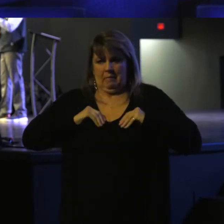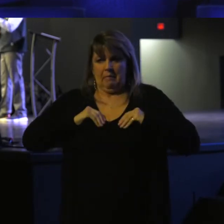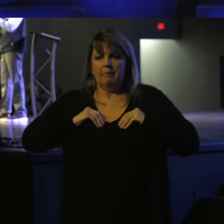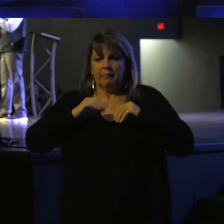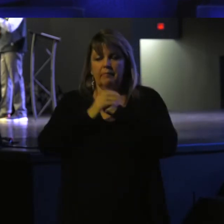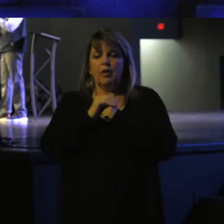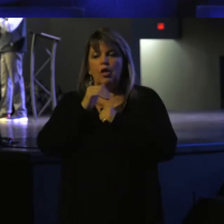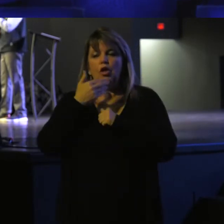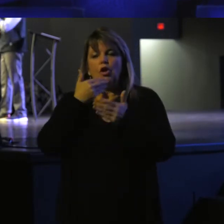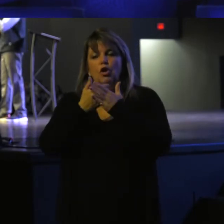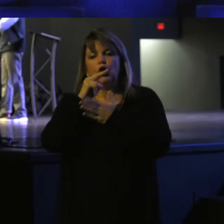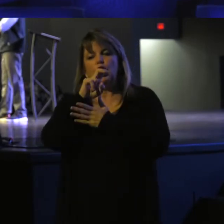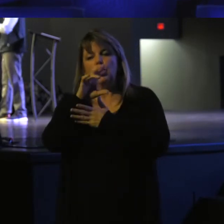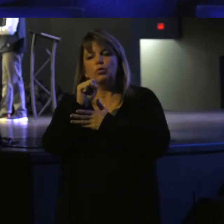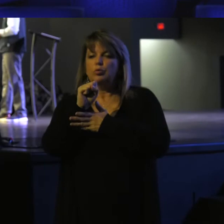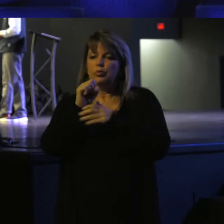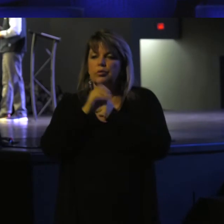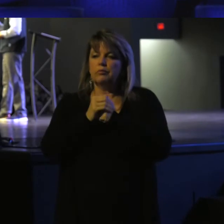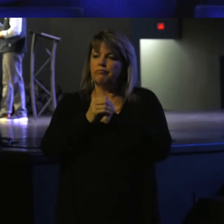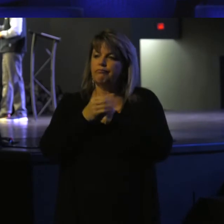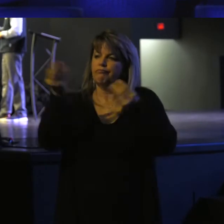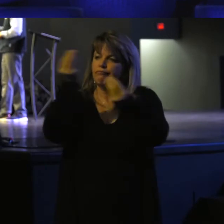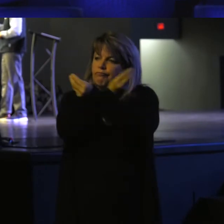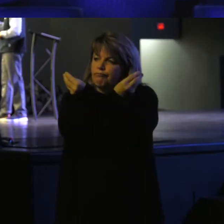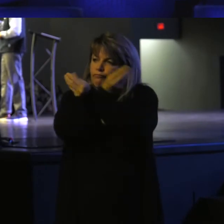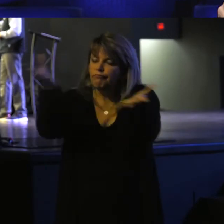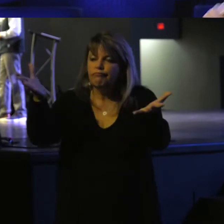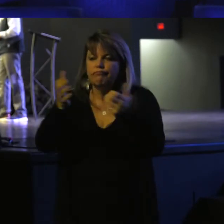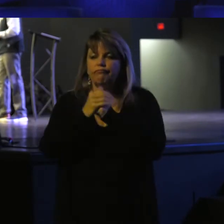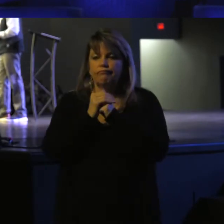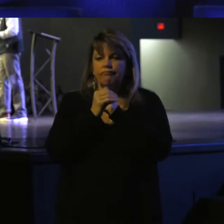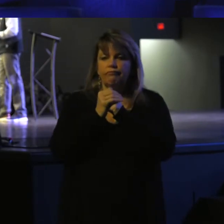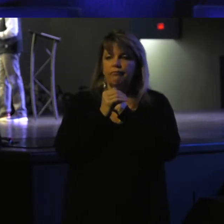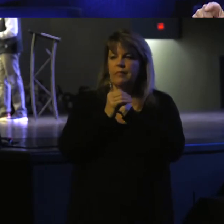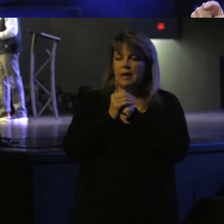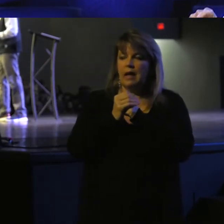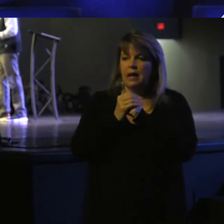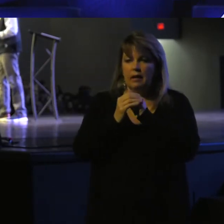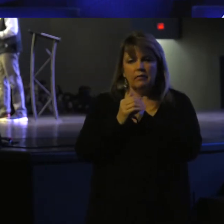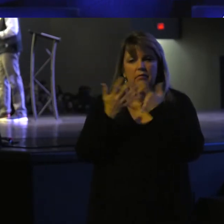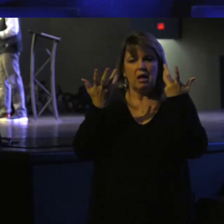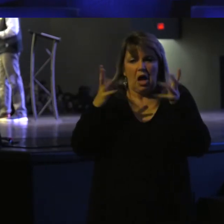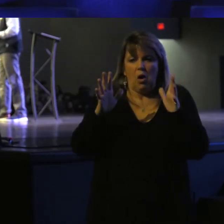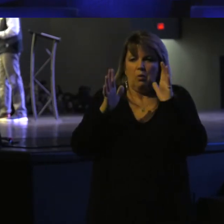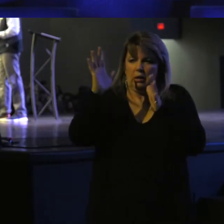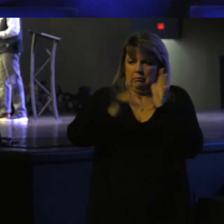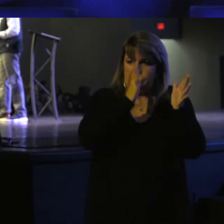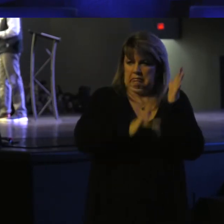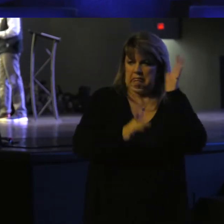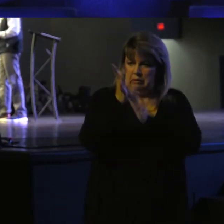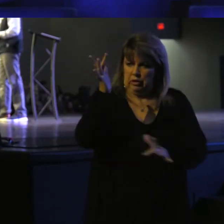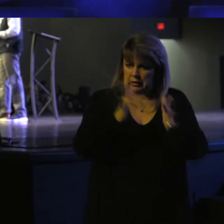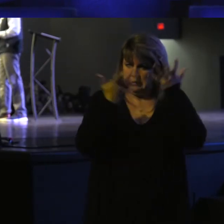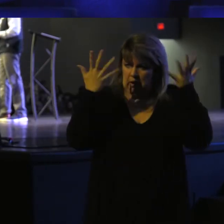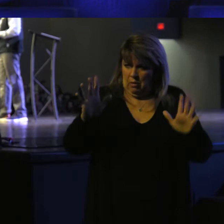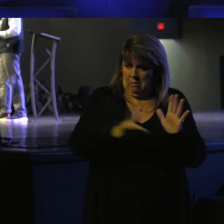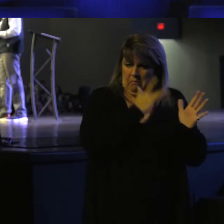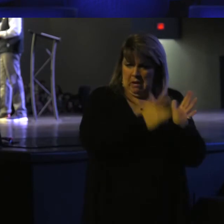news of the gospel of Jesus and how adoption has been paid for by the very blood of Christ